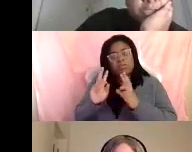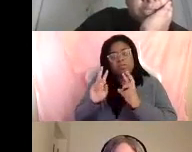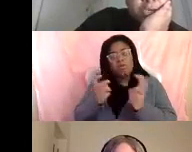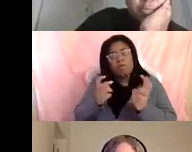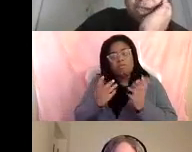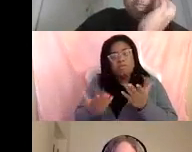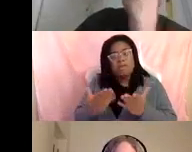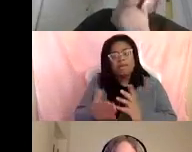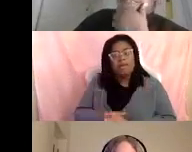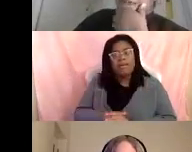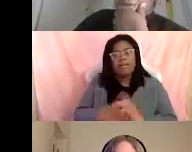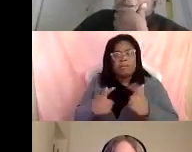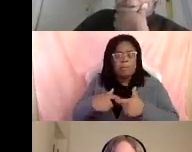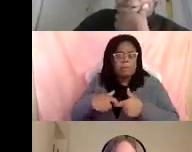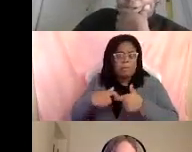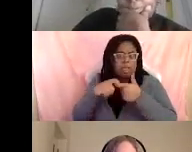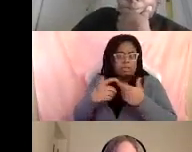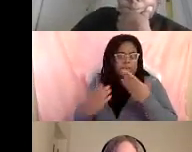a little pause built in though.